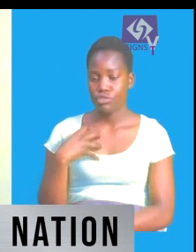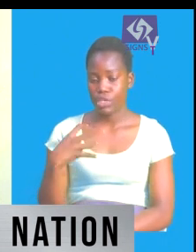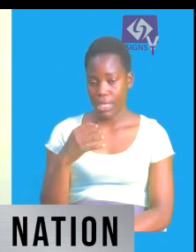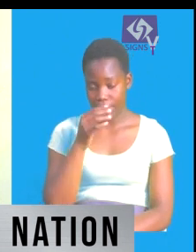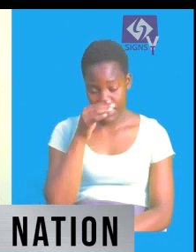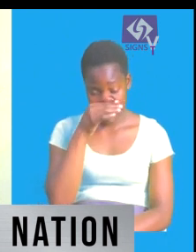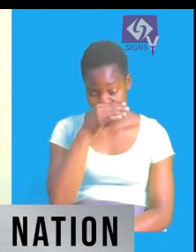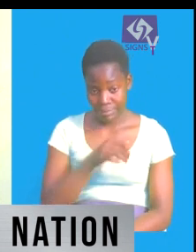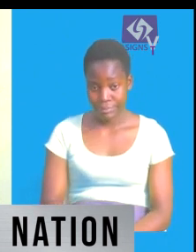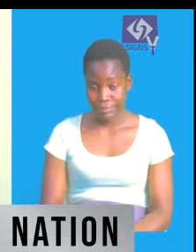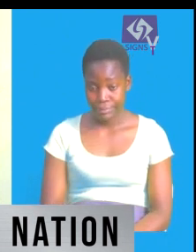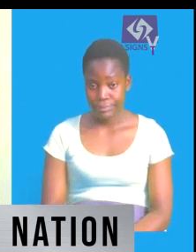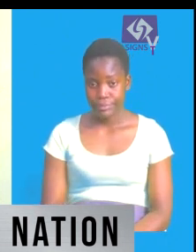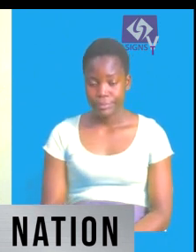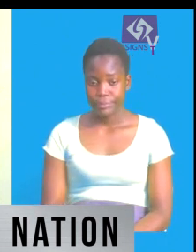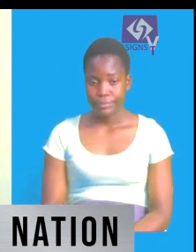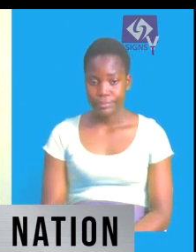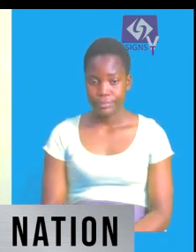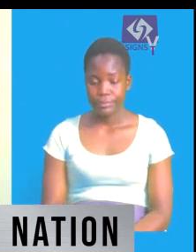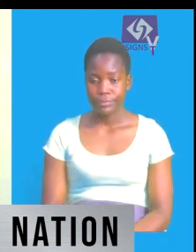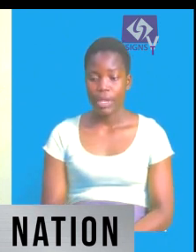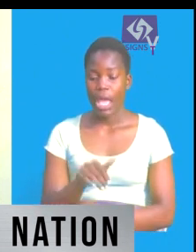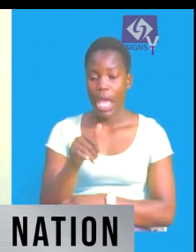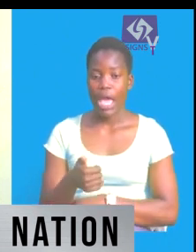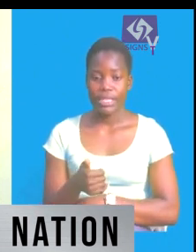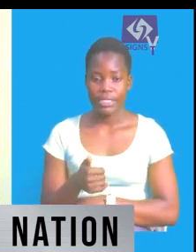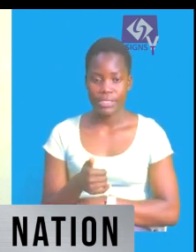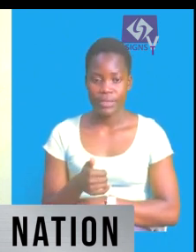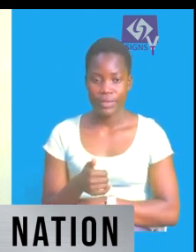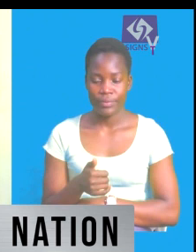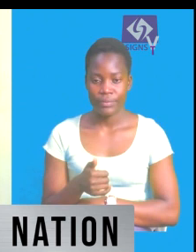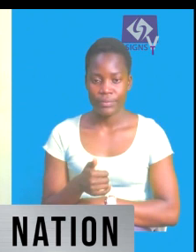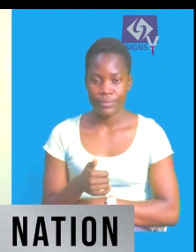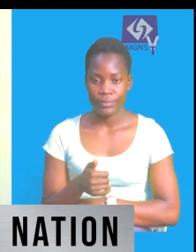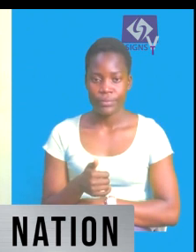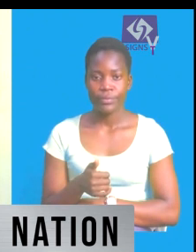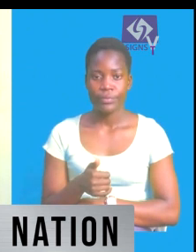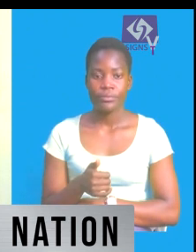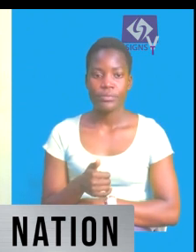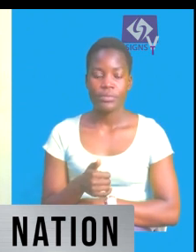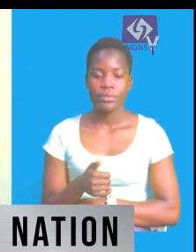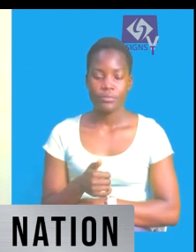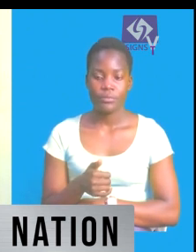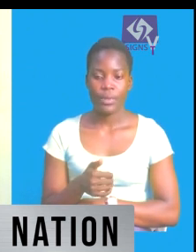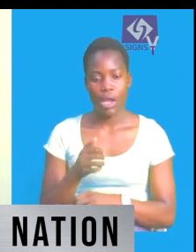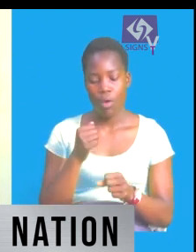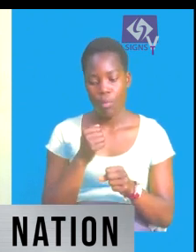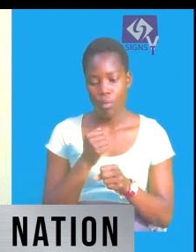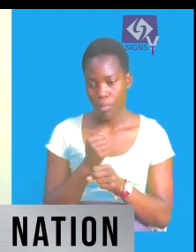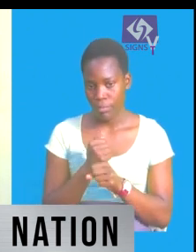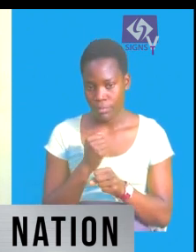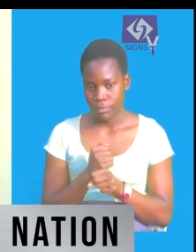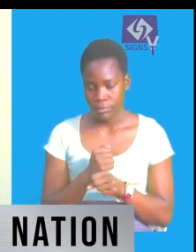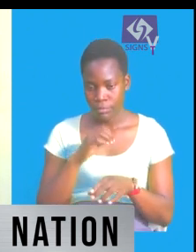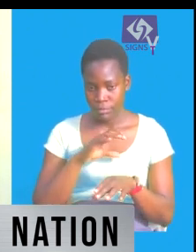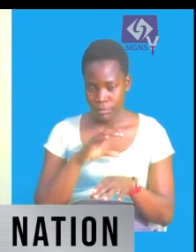earning person. Okay. Wengine too, they just evade because they can work around the law and get